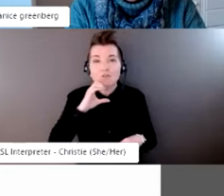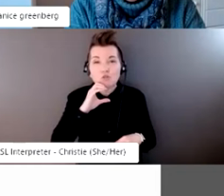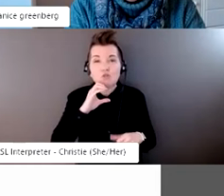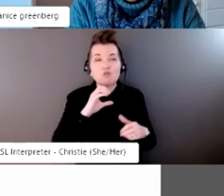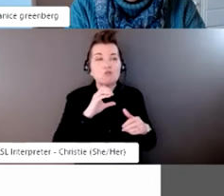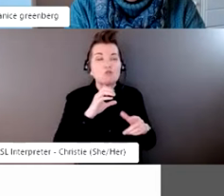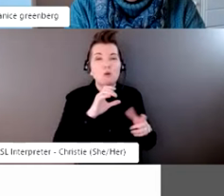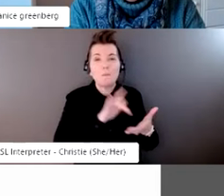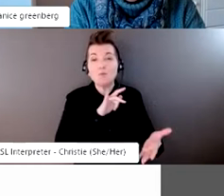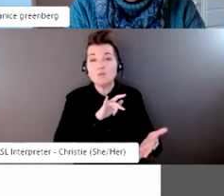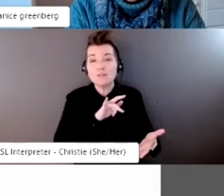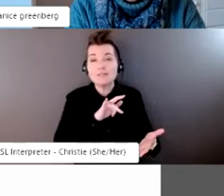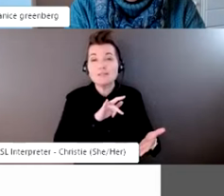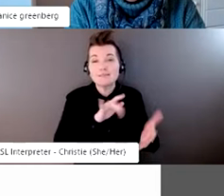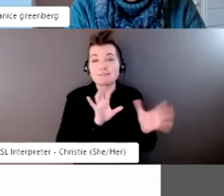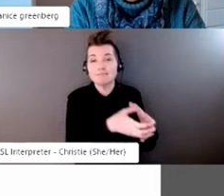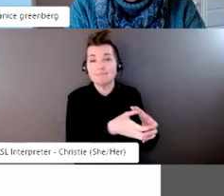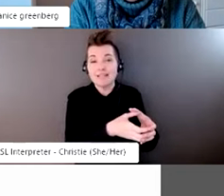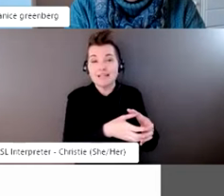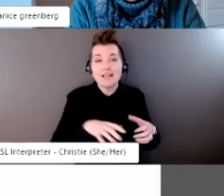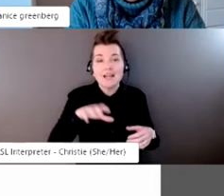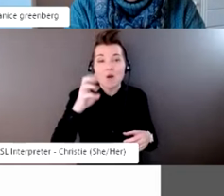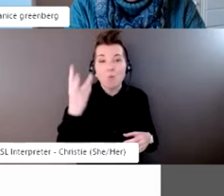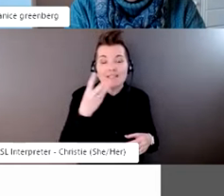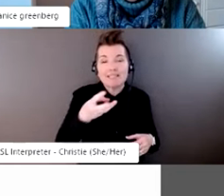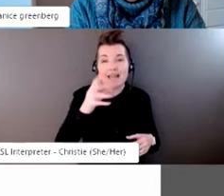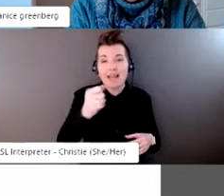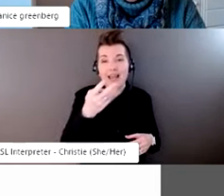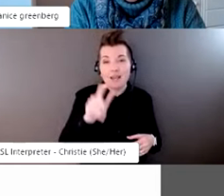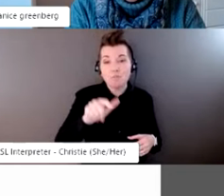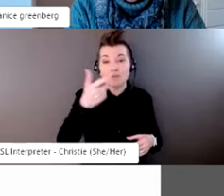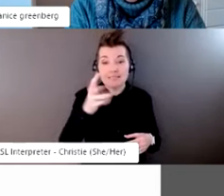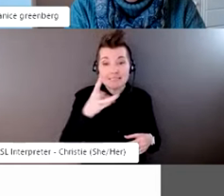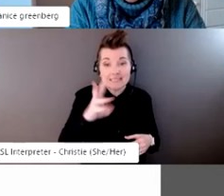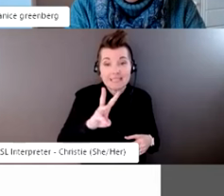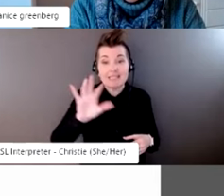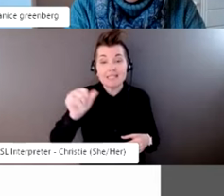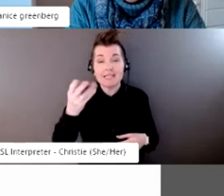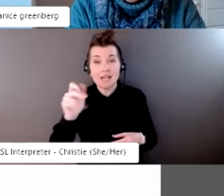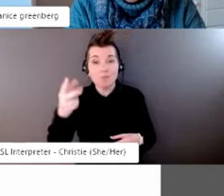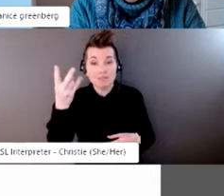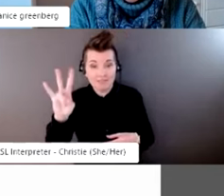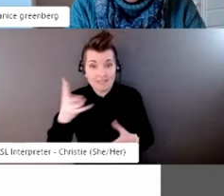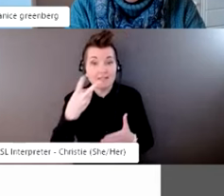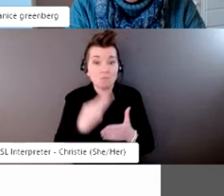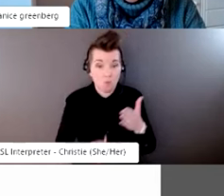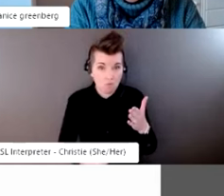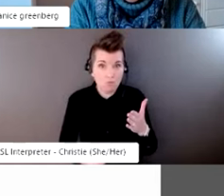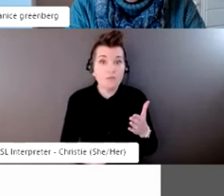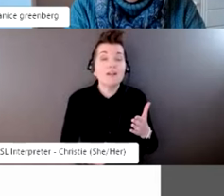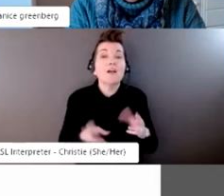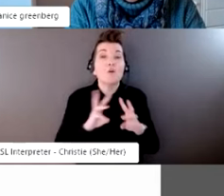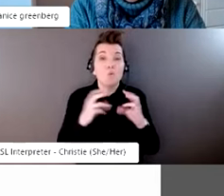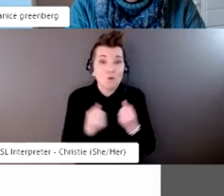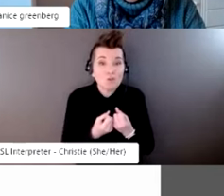the 16th and 17th, we'll be doing webinars with them, just promoting that and letting people know what this toolkit's